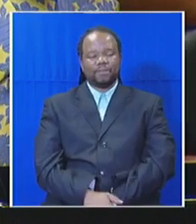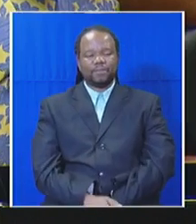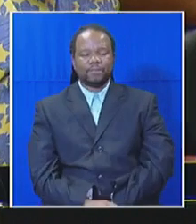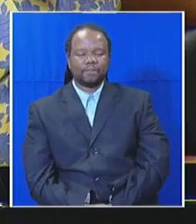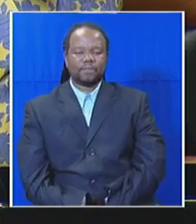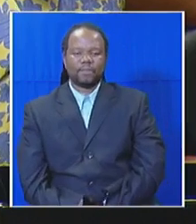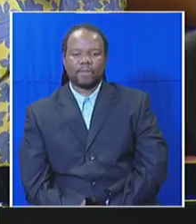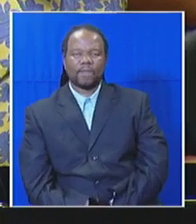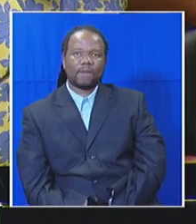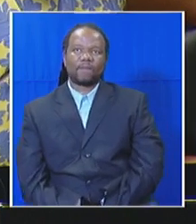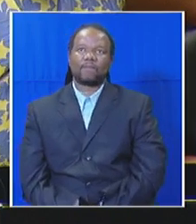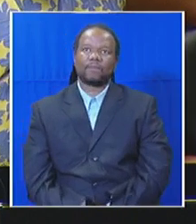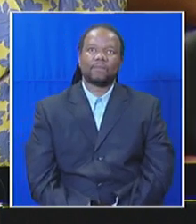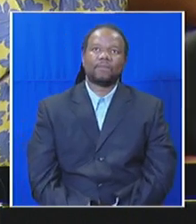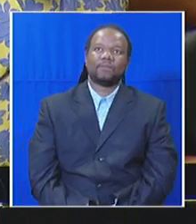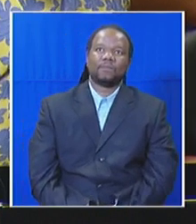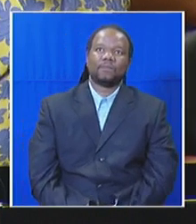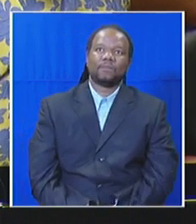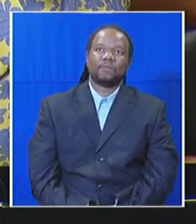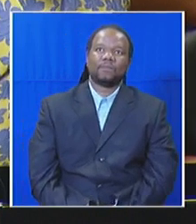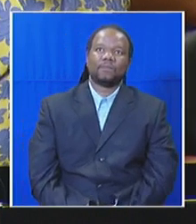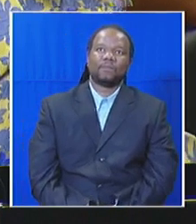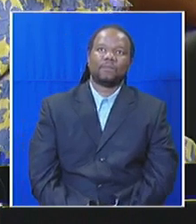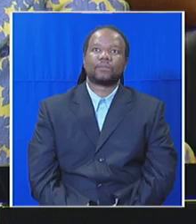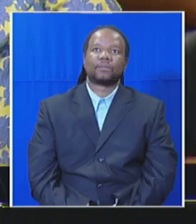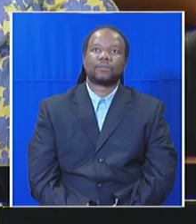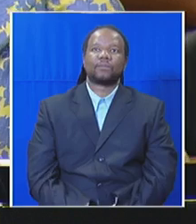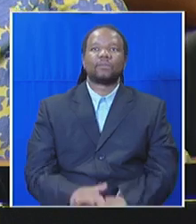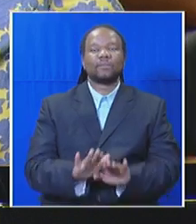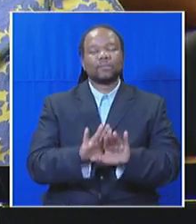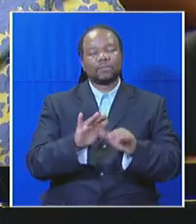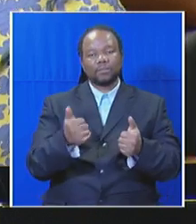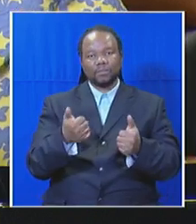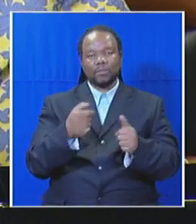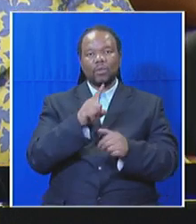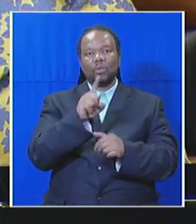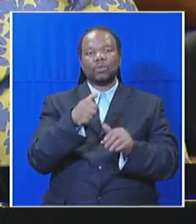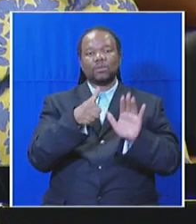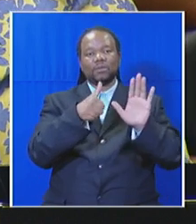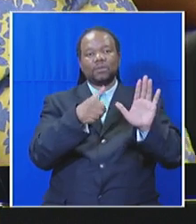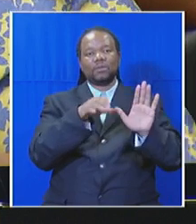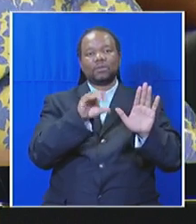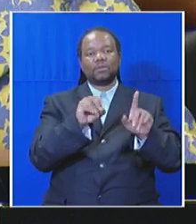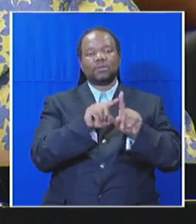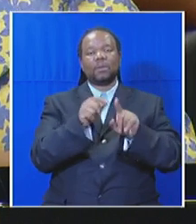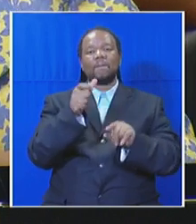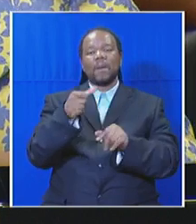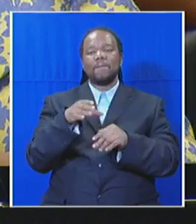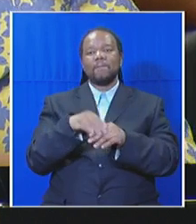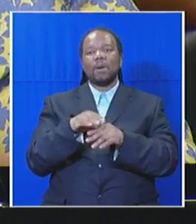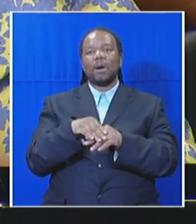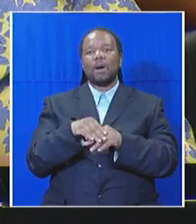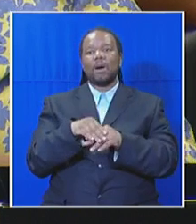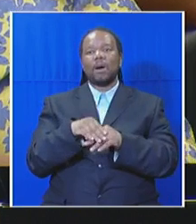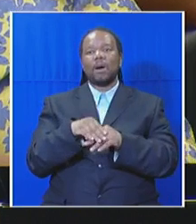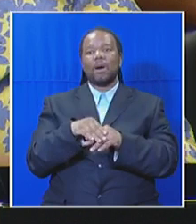Honorable members, we come to question number 6, was raised by the Honorable Mahambe Hlala. And